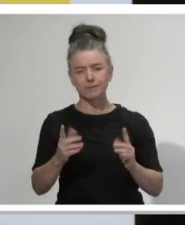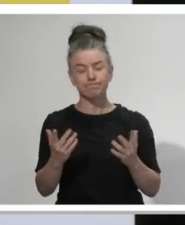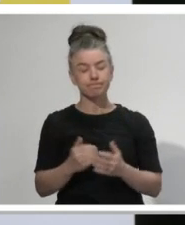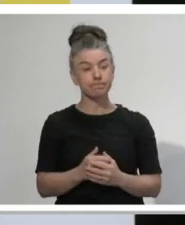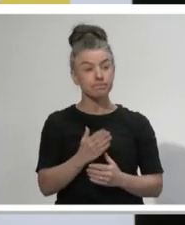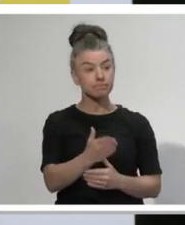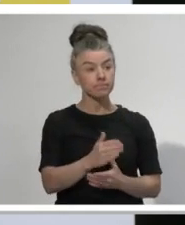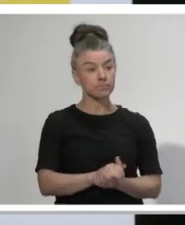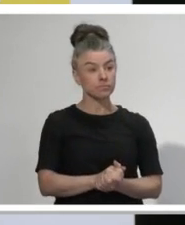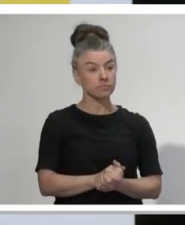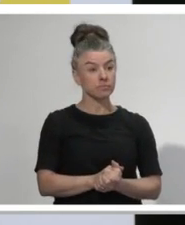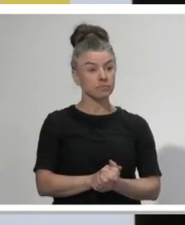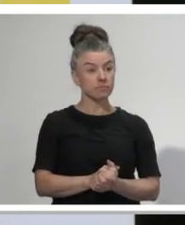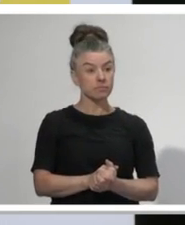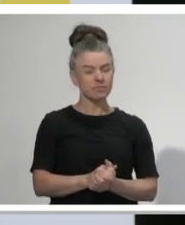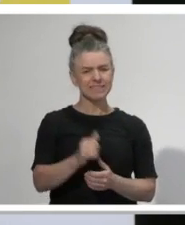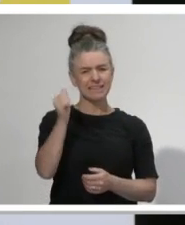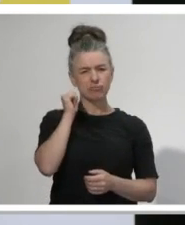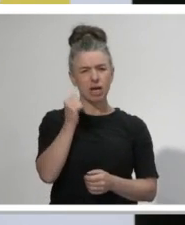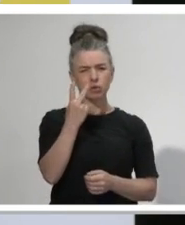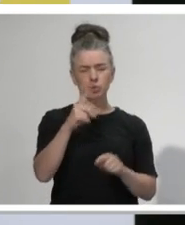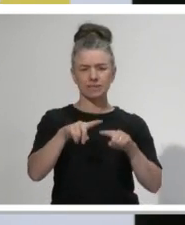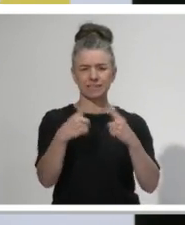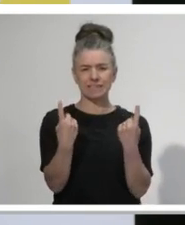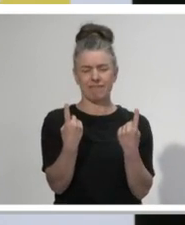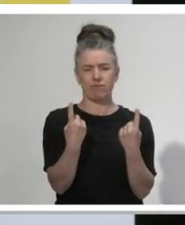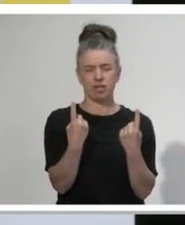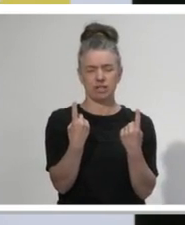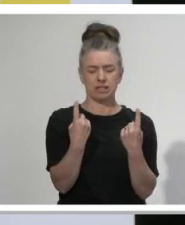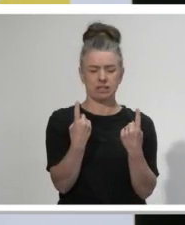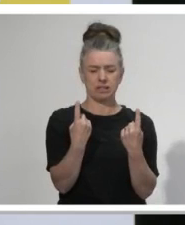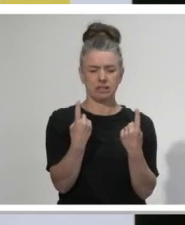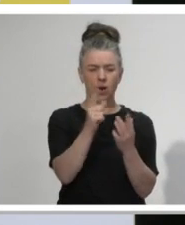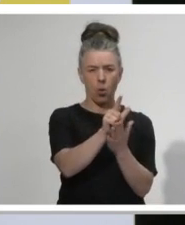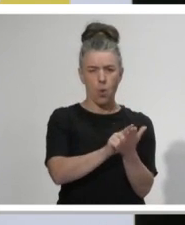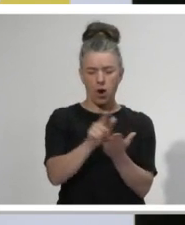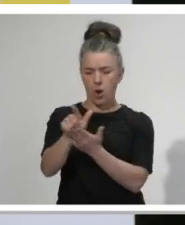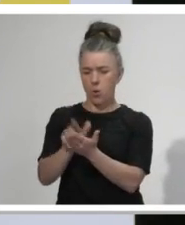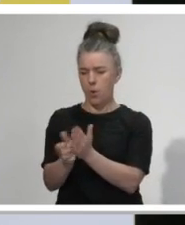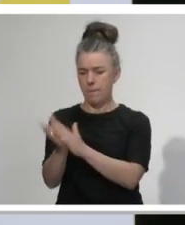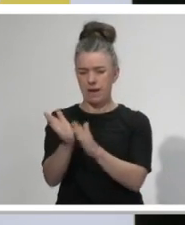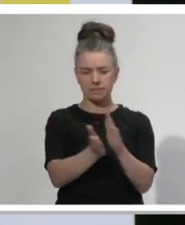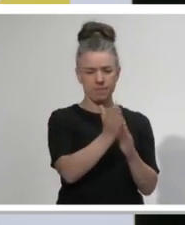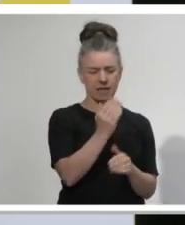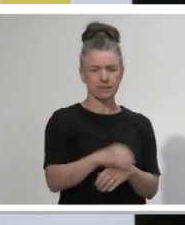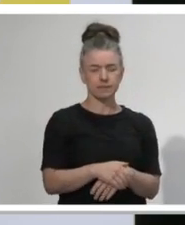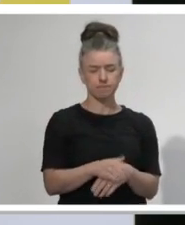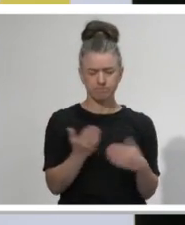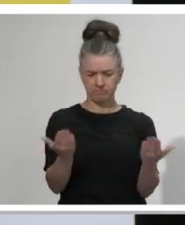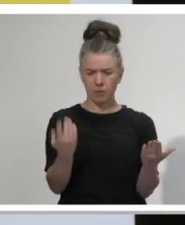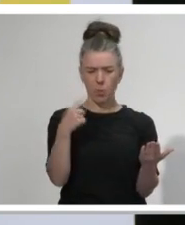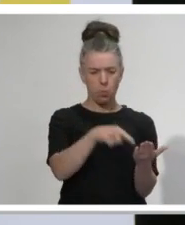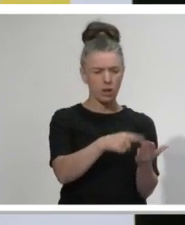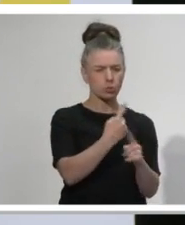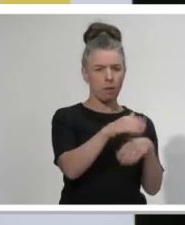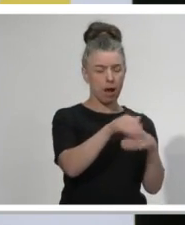why are there 2 different versions of the bill that passed yesterday, one with the loan scheme in it and one without? And why was the one with the loan scheme tabled when it